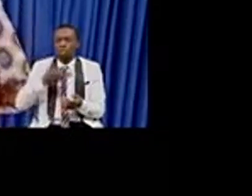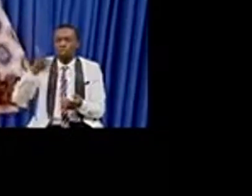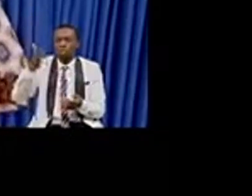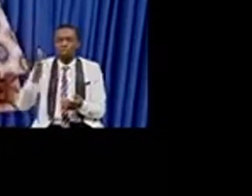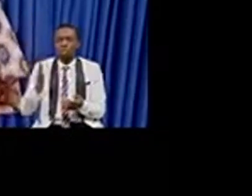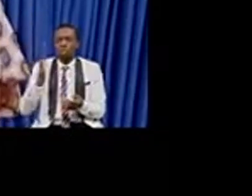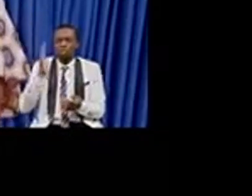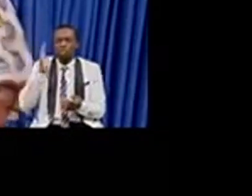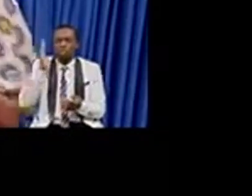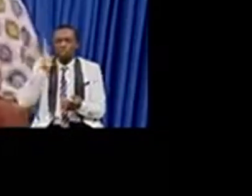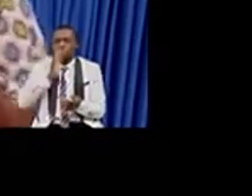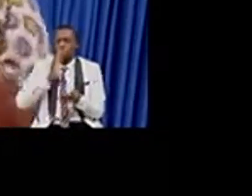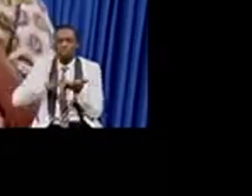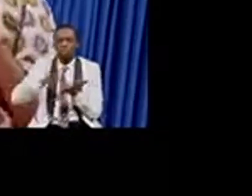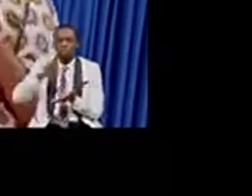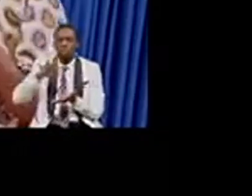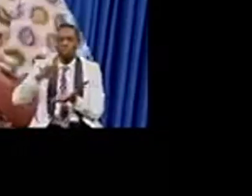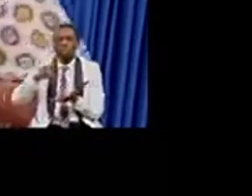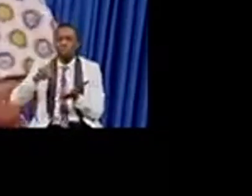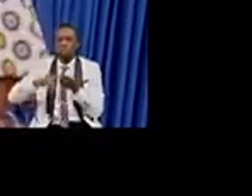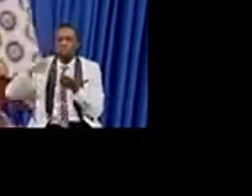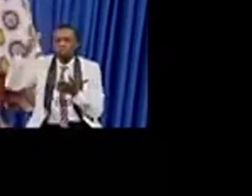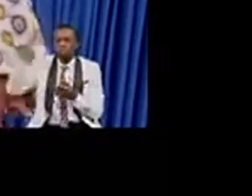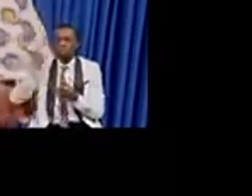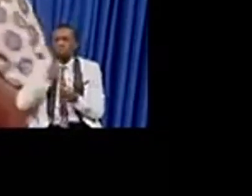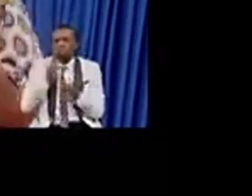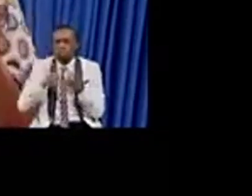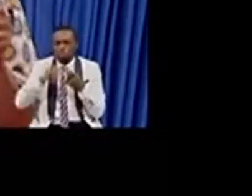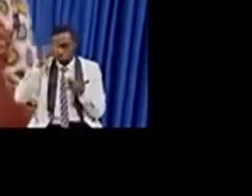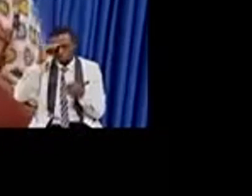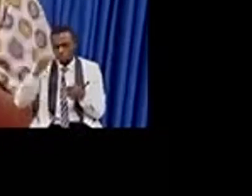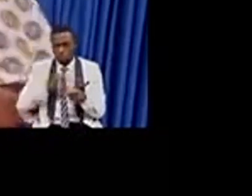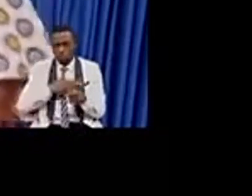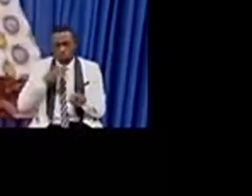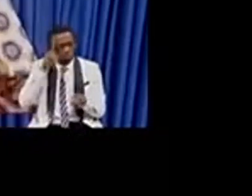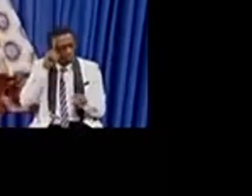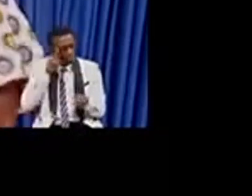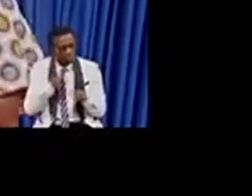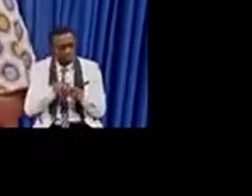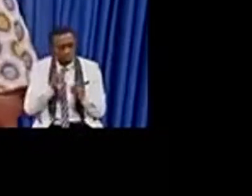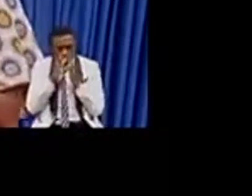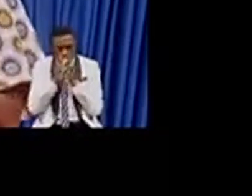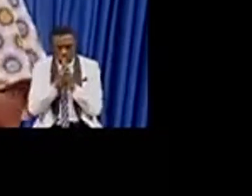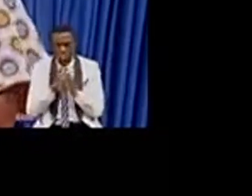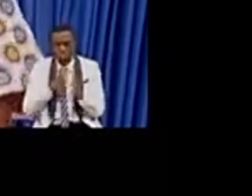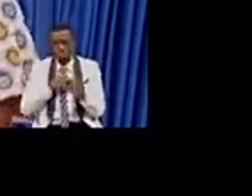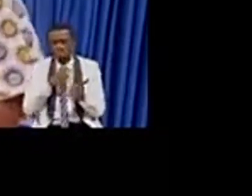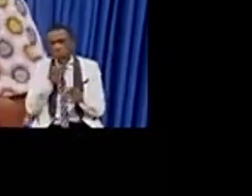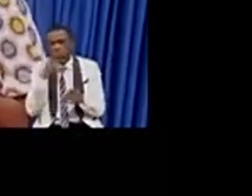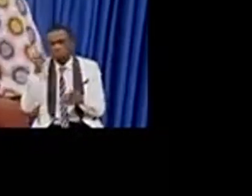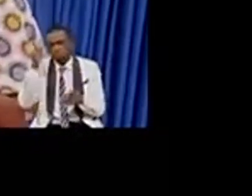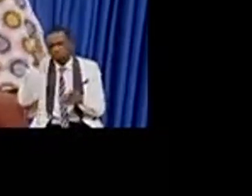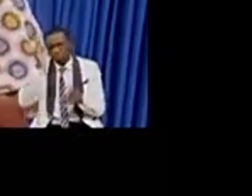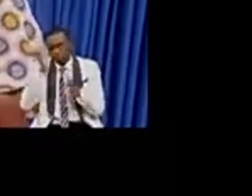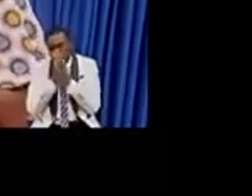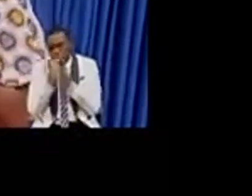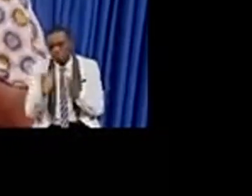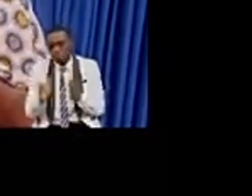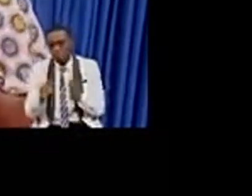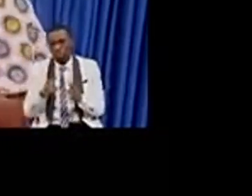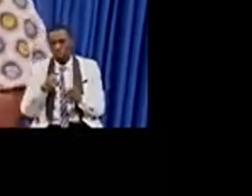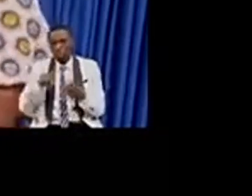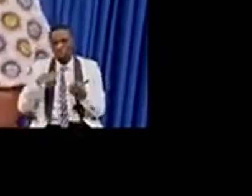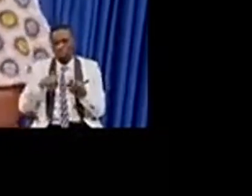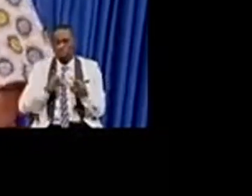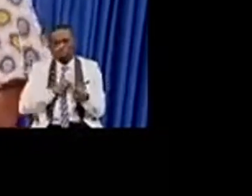man. We have been praying, my brother pray, my pastor pray, all to no avail. When the GCK, when I heard that